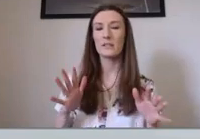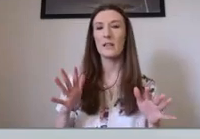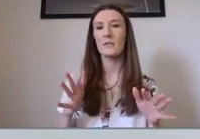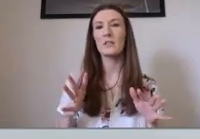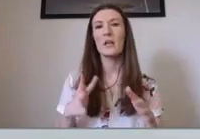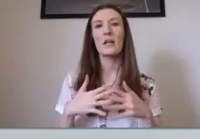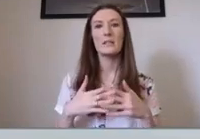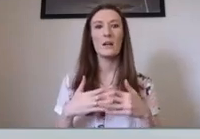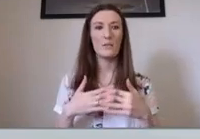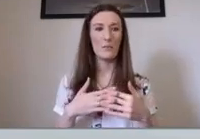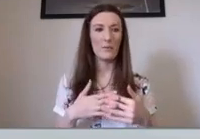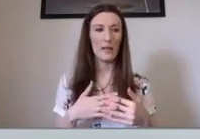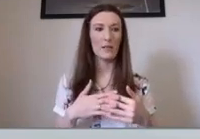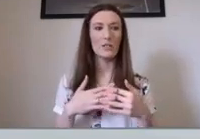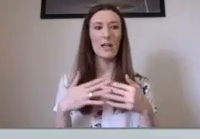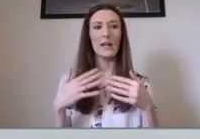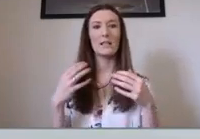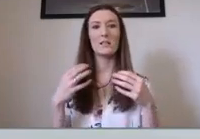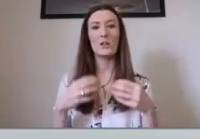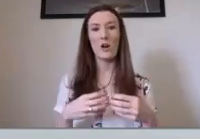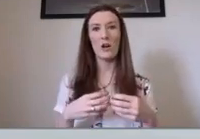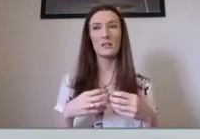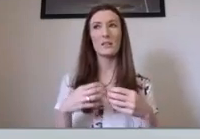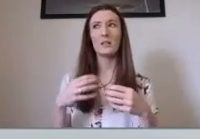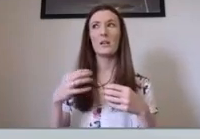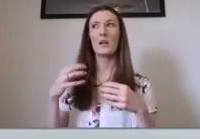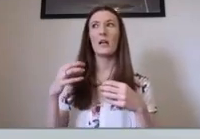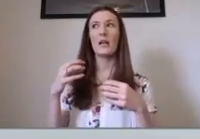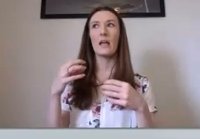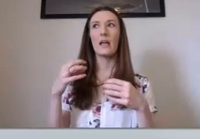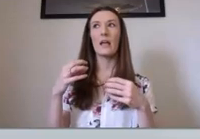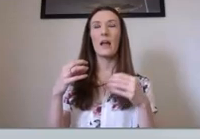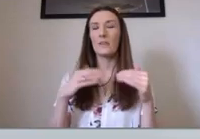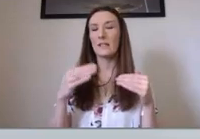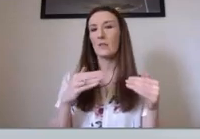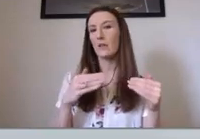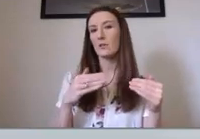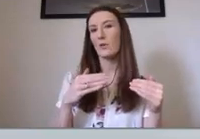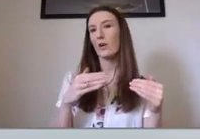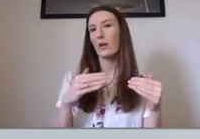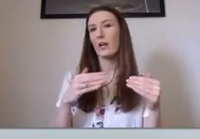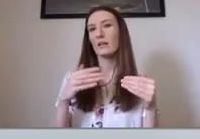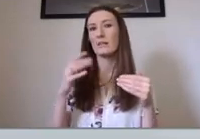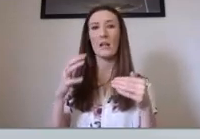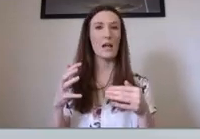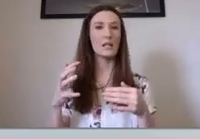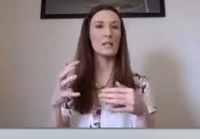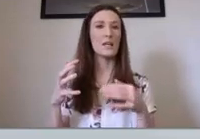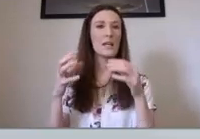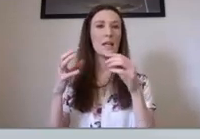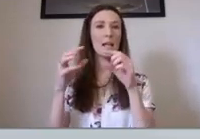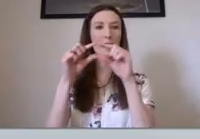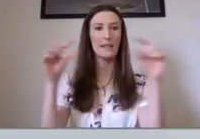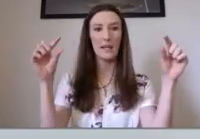ASL, American Sign Language, is not a form of English. It is not every single English word